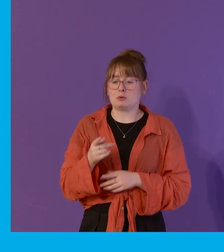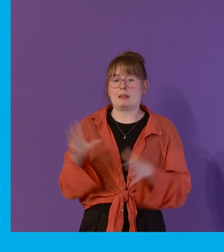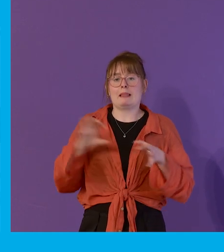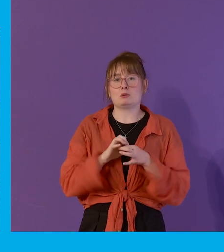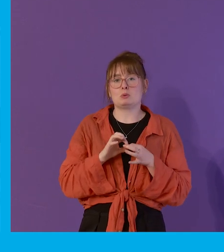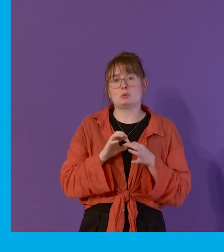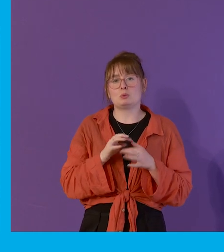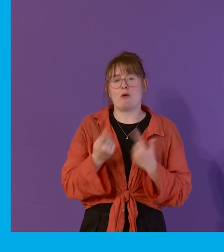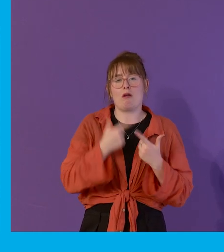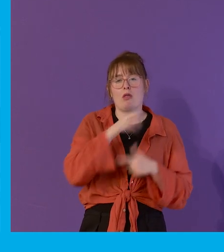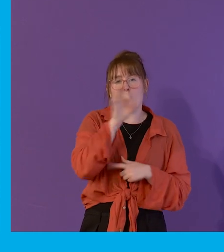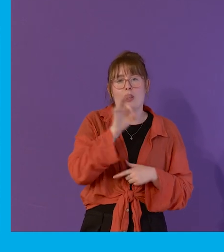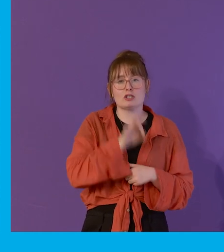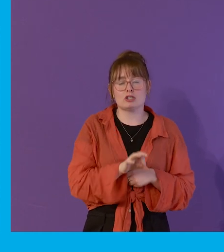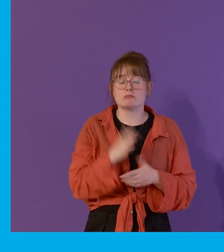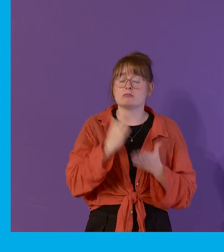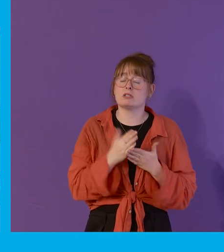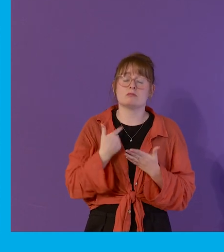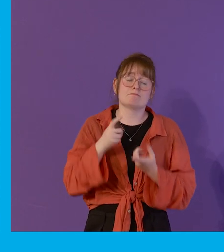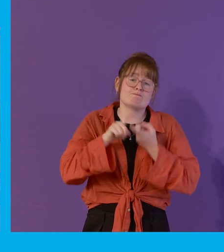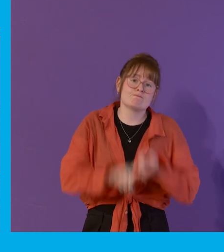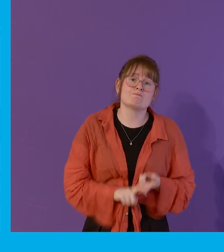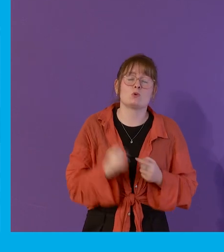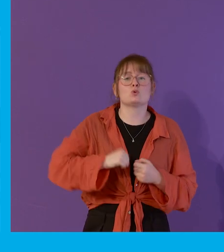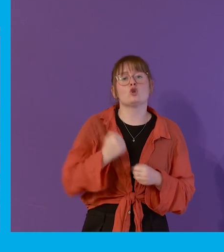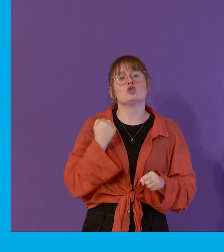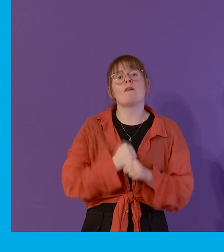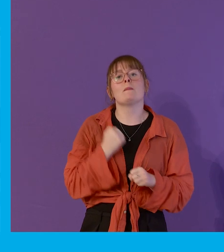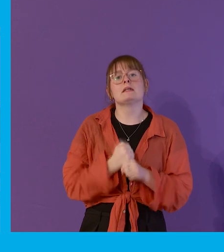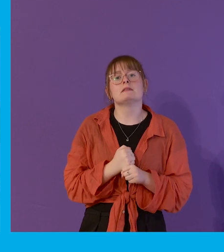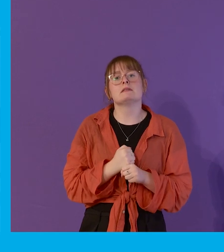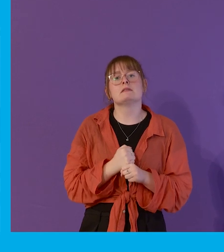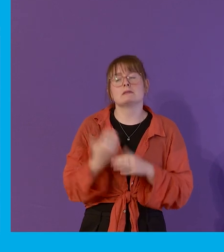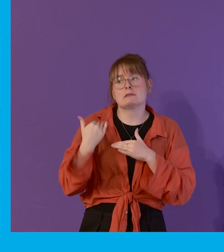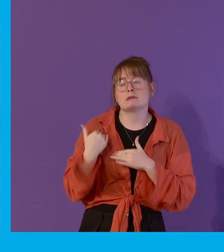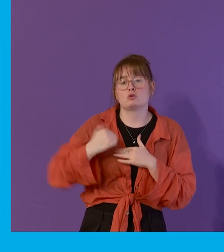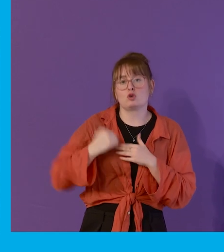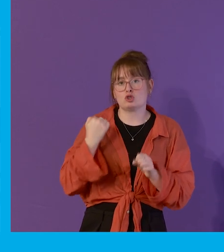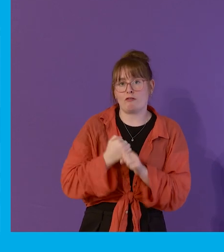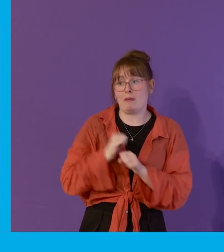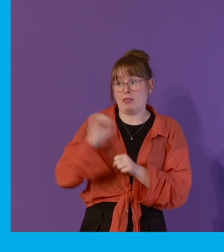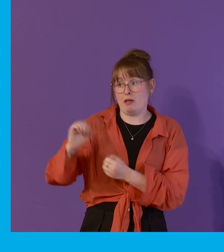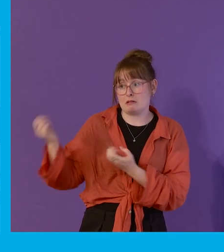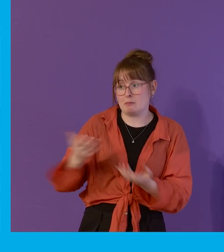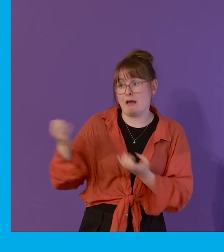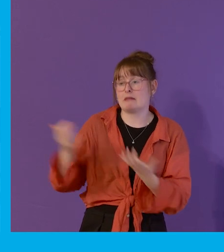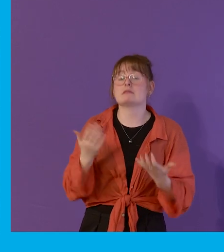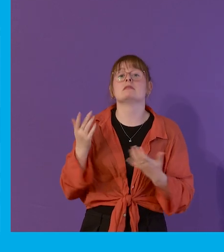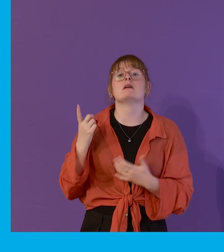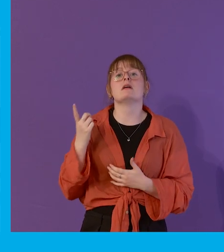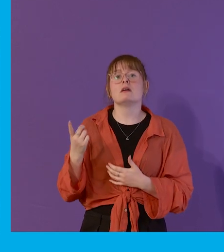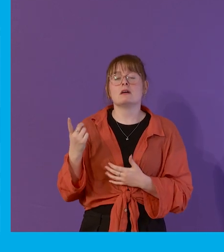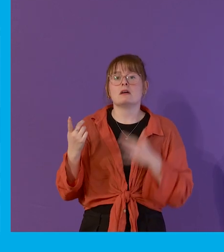question. Because we're so dependent on the Scottish Government's granted expenditure coming towards us,